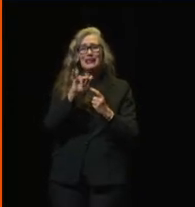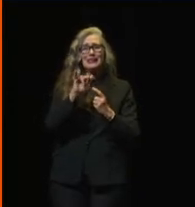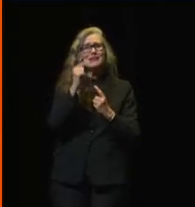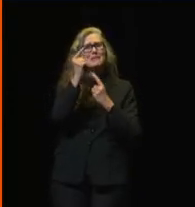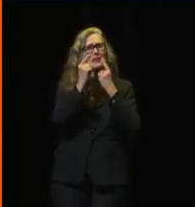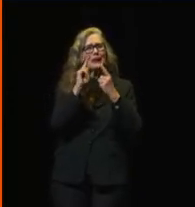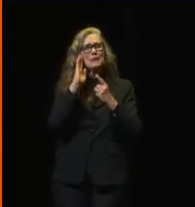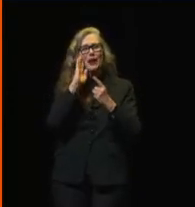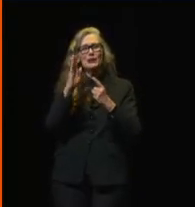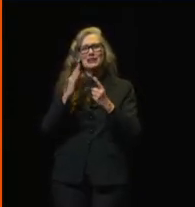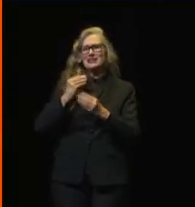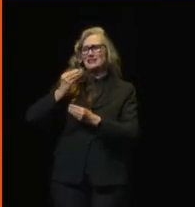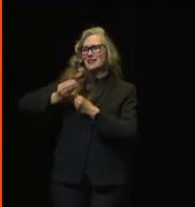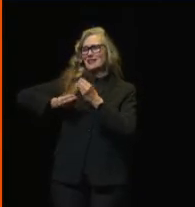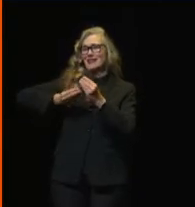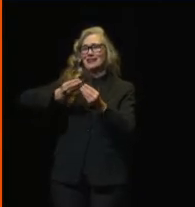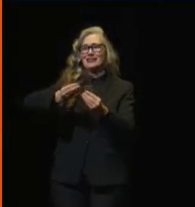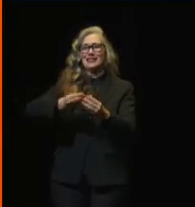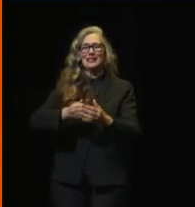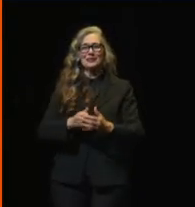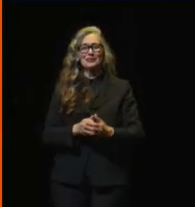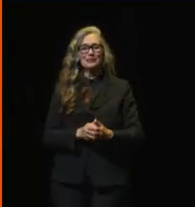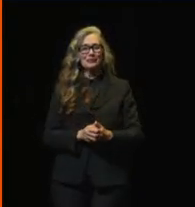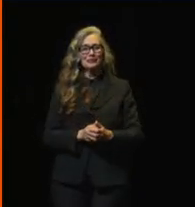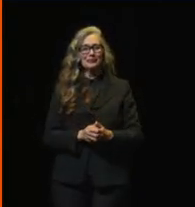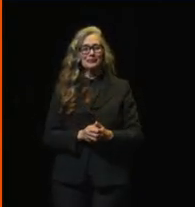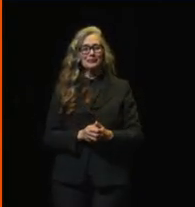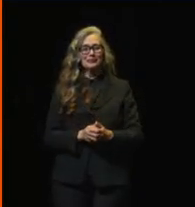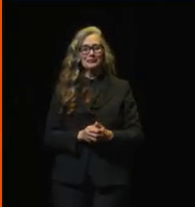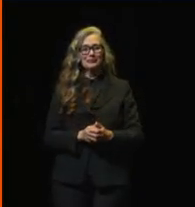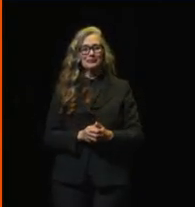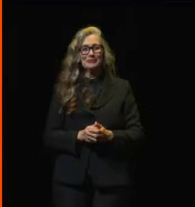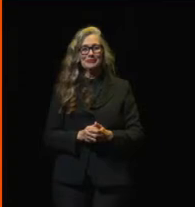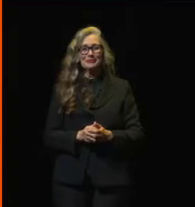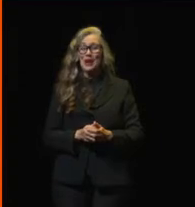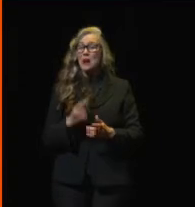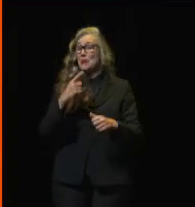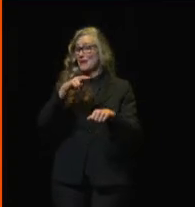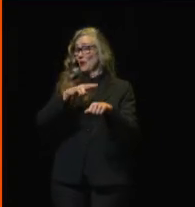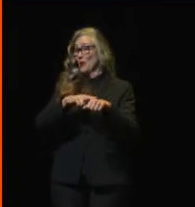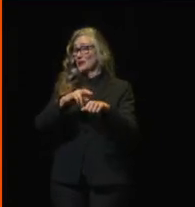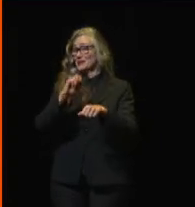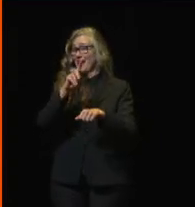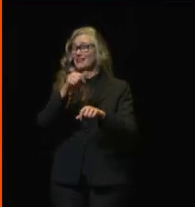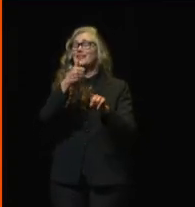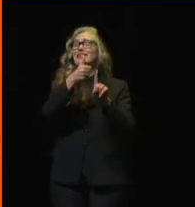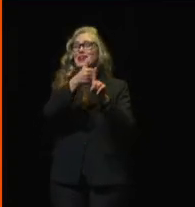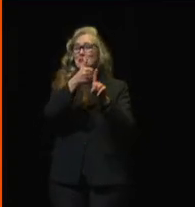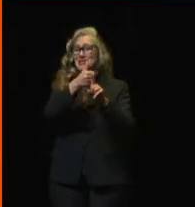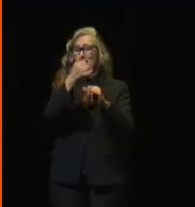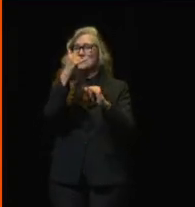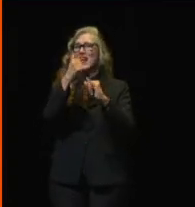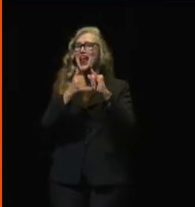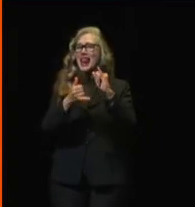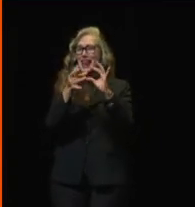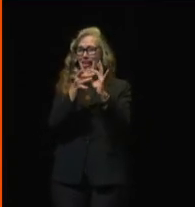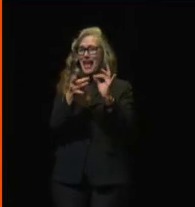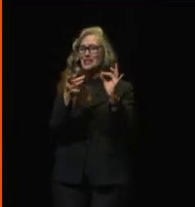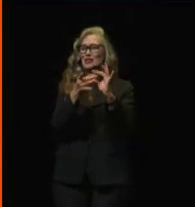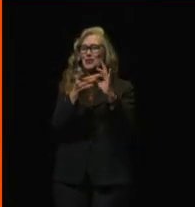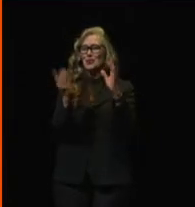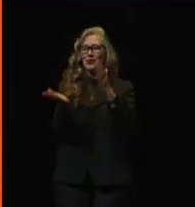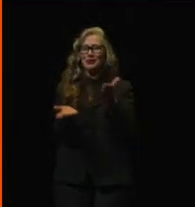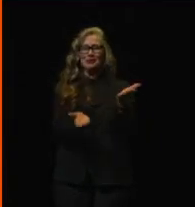really beautiful. But of course, we have to give Ady the last word, so we're gonna do that right now.